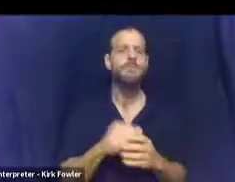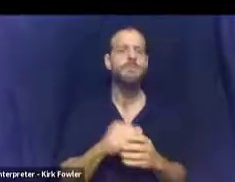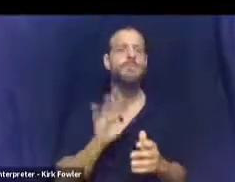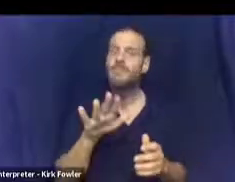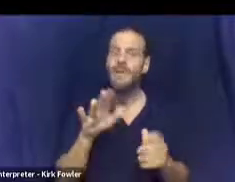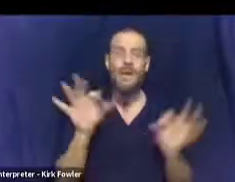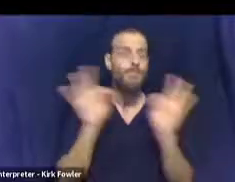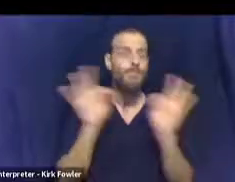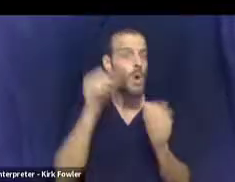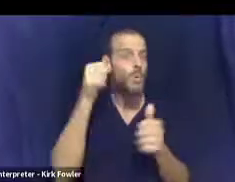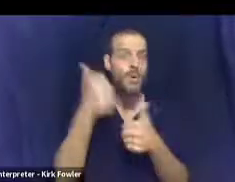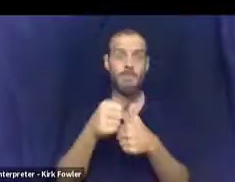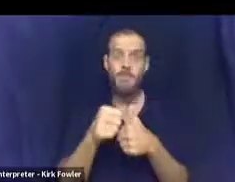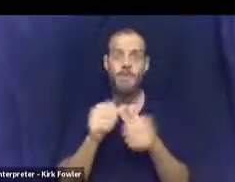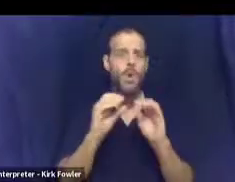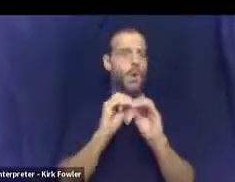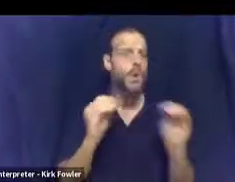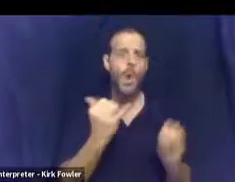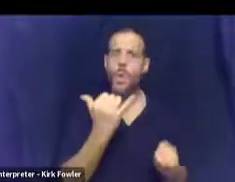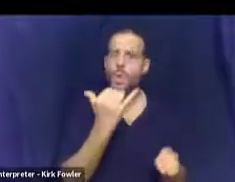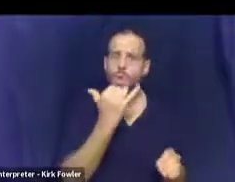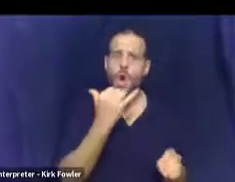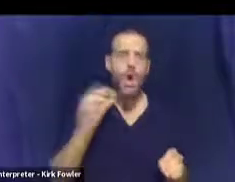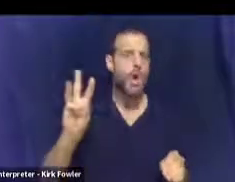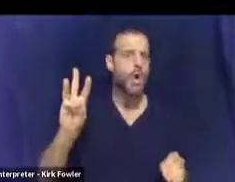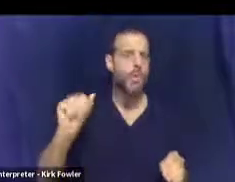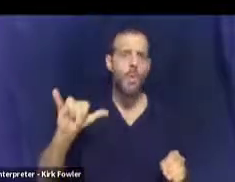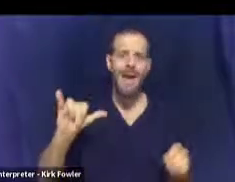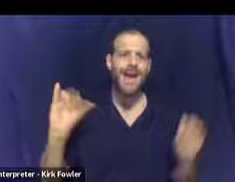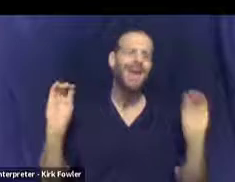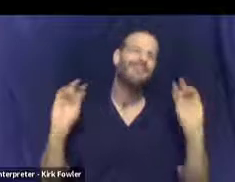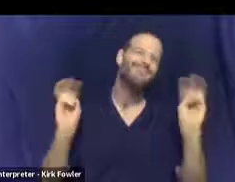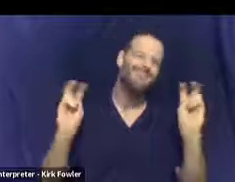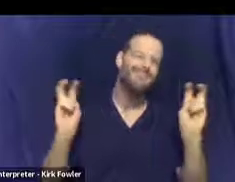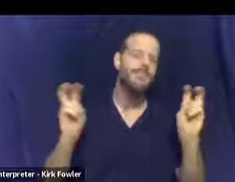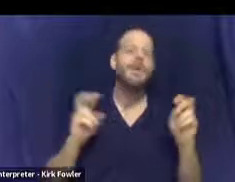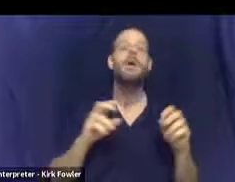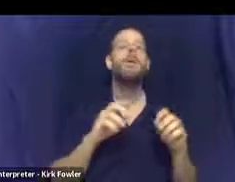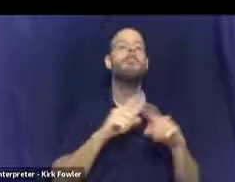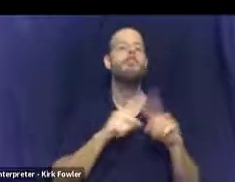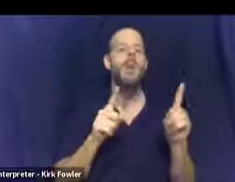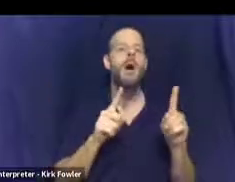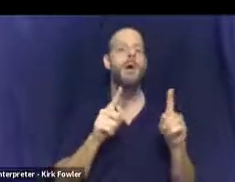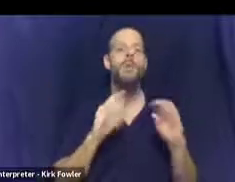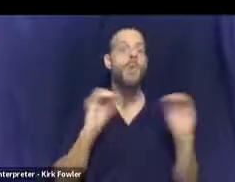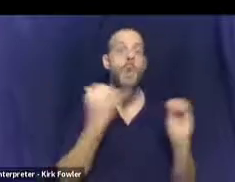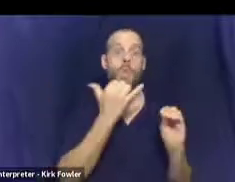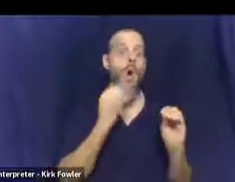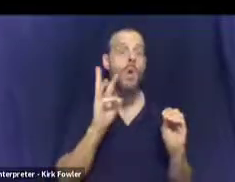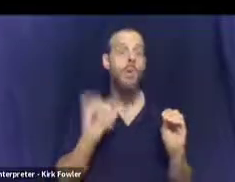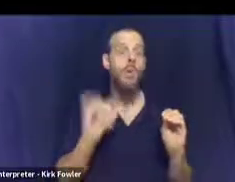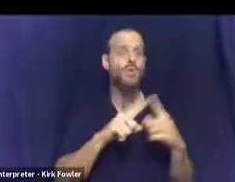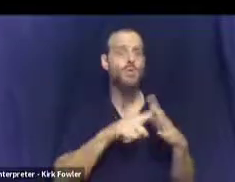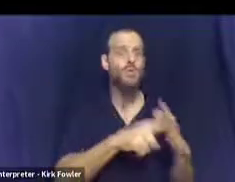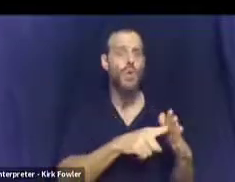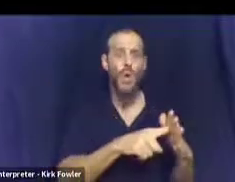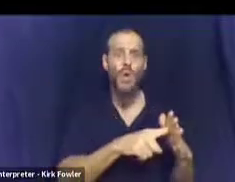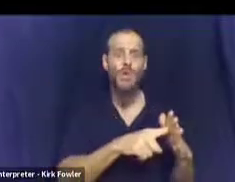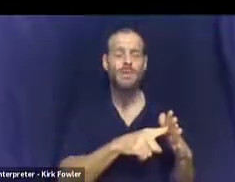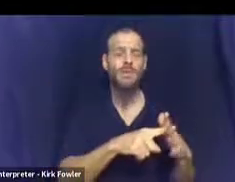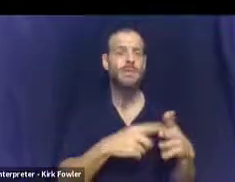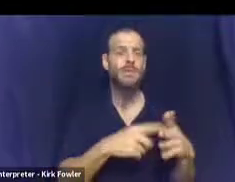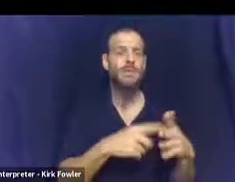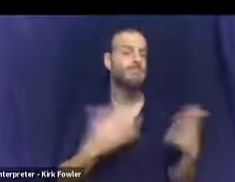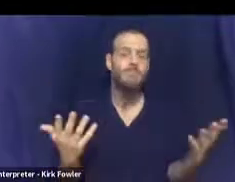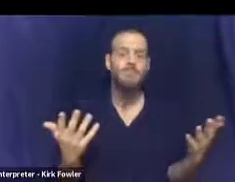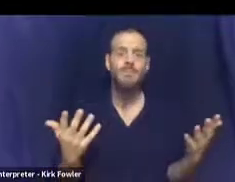to, I mean, I guess there could be some wrong ways, but there's no wrong way to get a start, whether that be just making the phone call to your team, um,